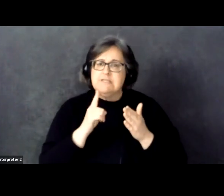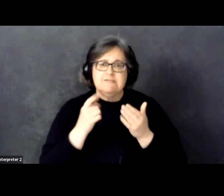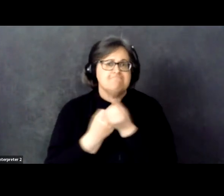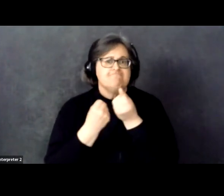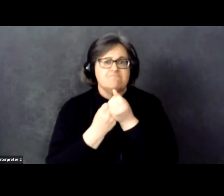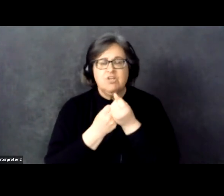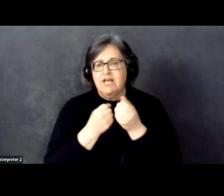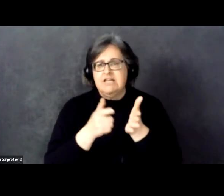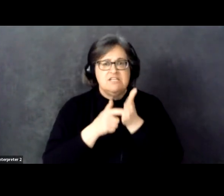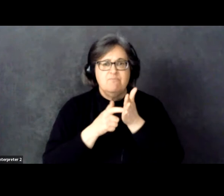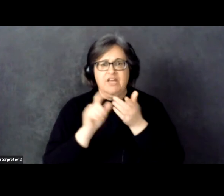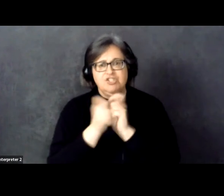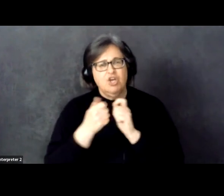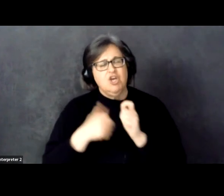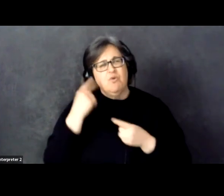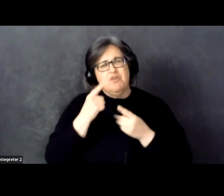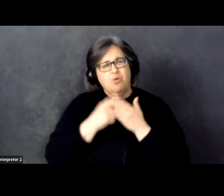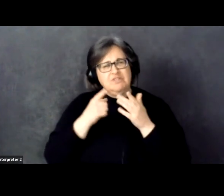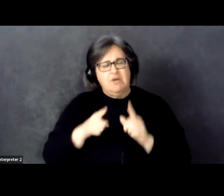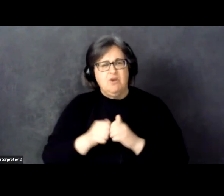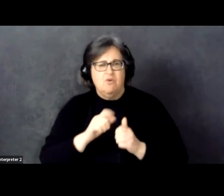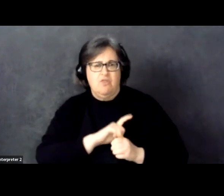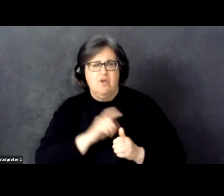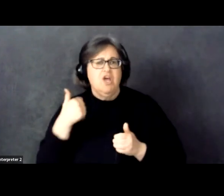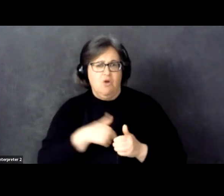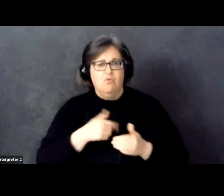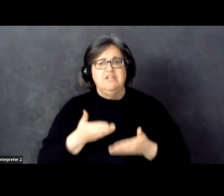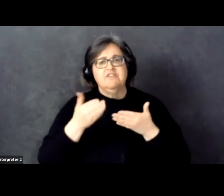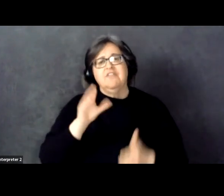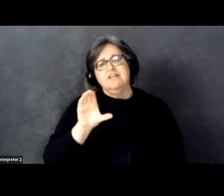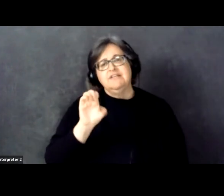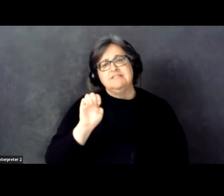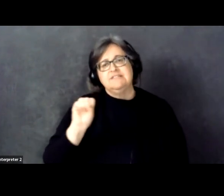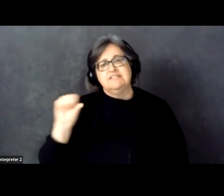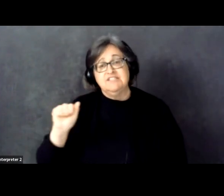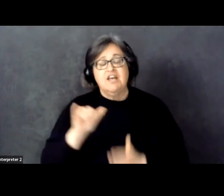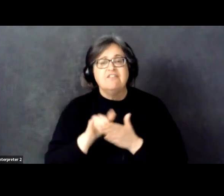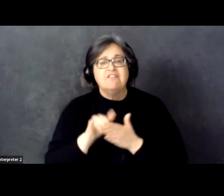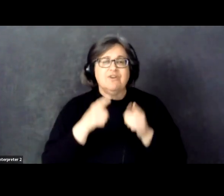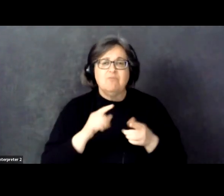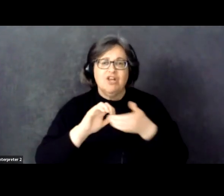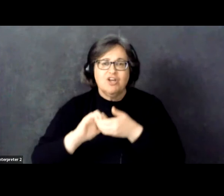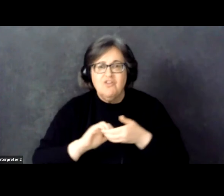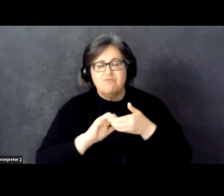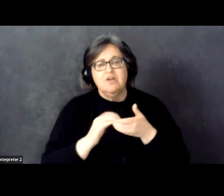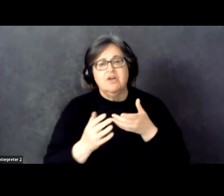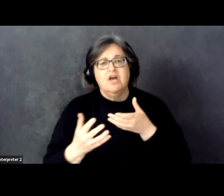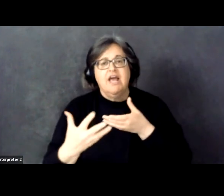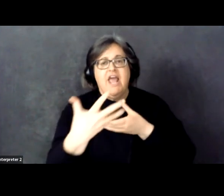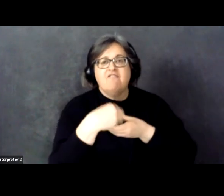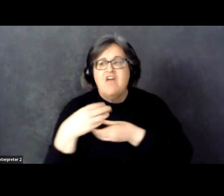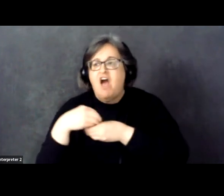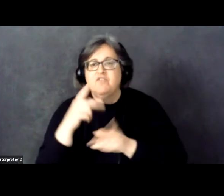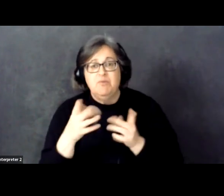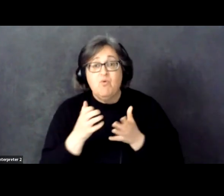We thought about what was lacking in our public servants and delivered CESSA. And this is what happens when you collaborate and involve the people you are